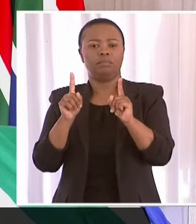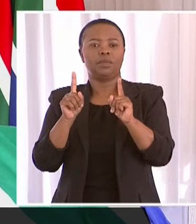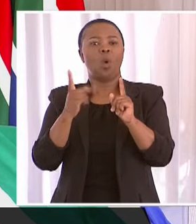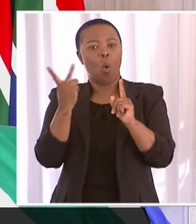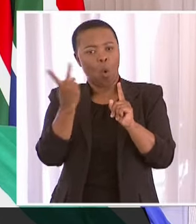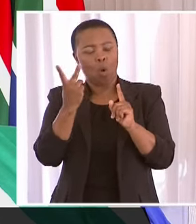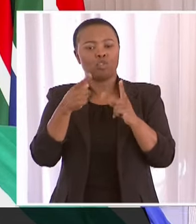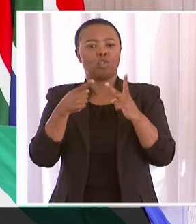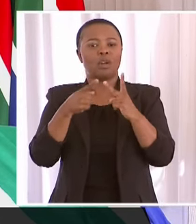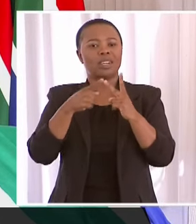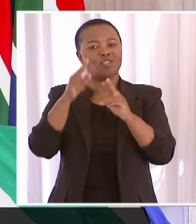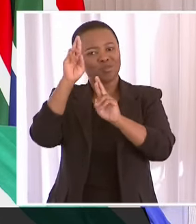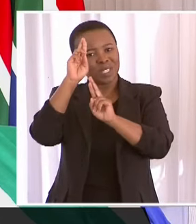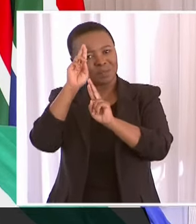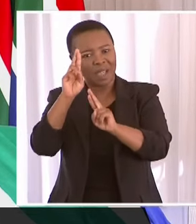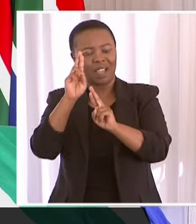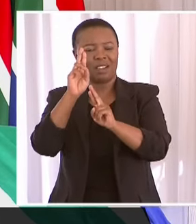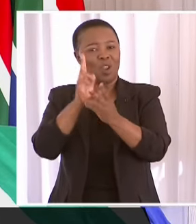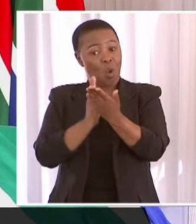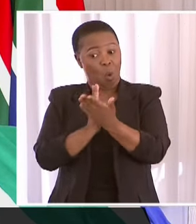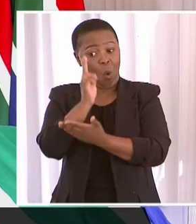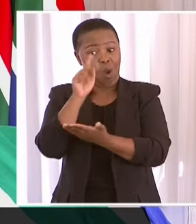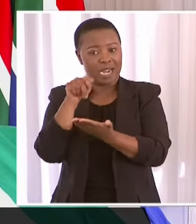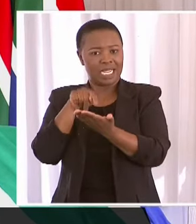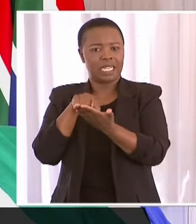utmost respect and loyalty.